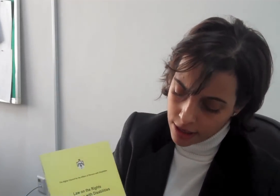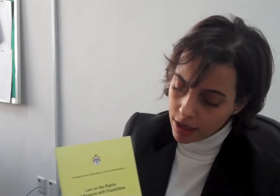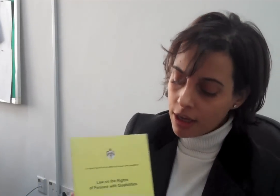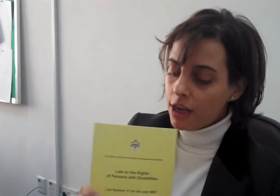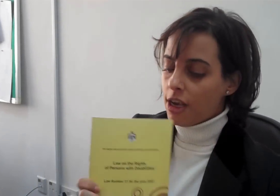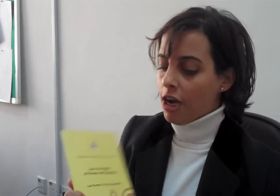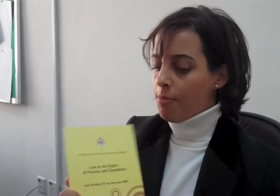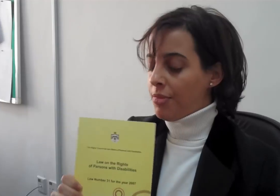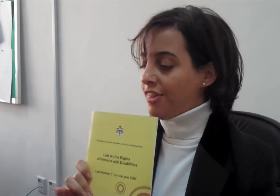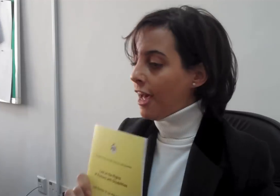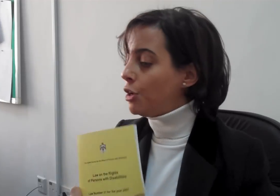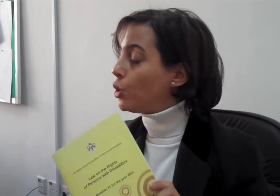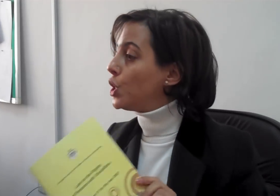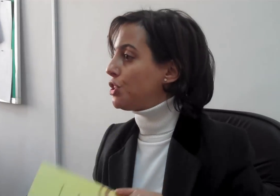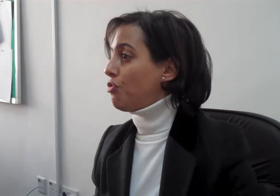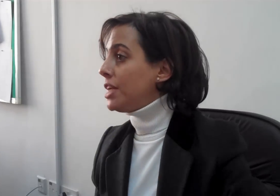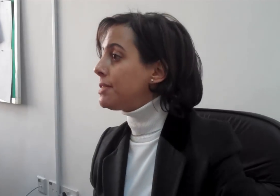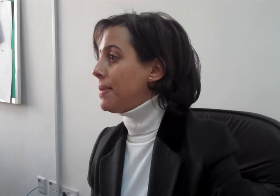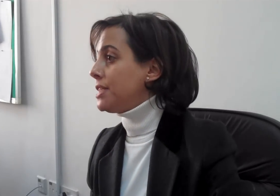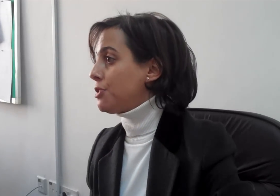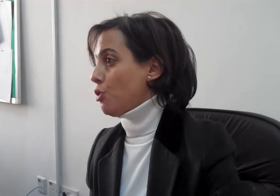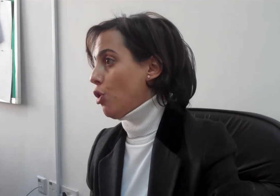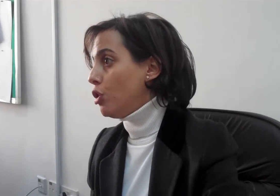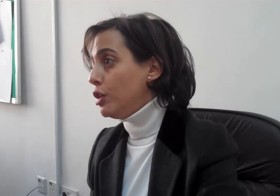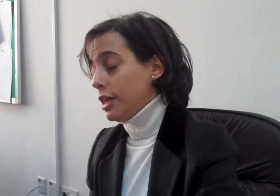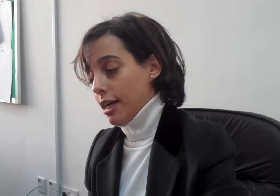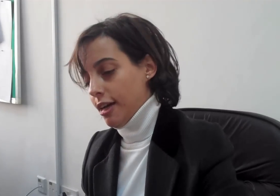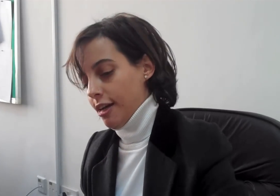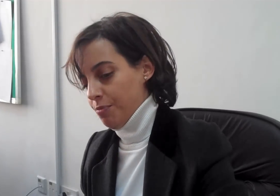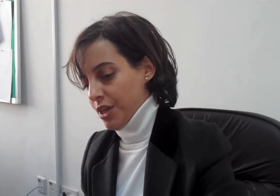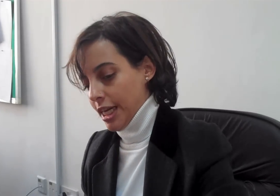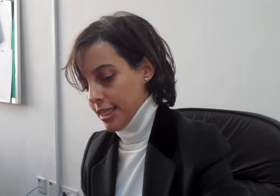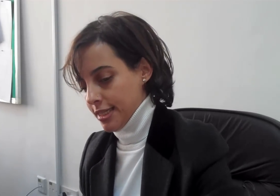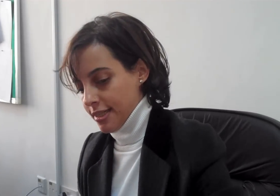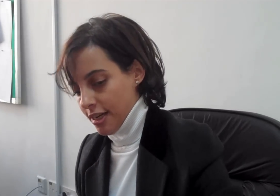2007. That law is a rights-based law.